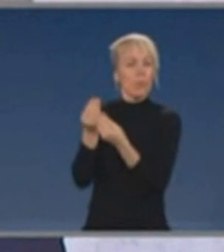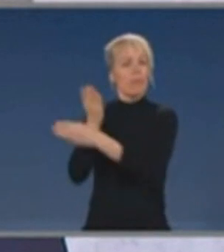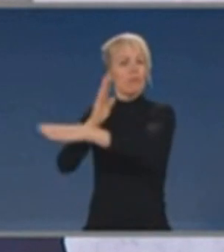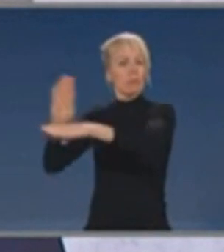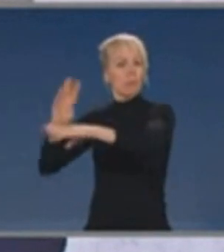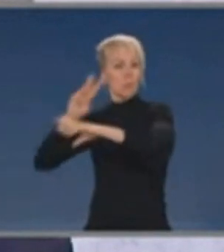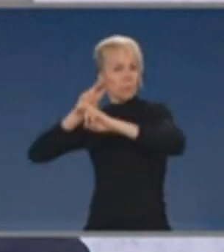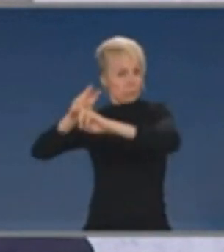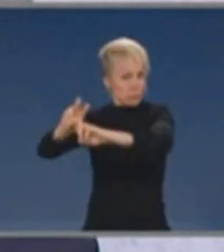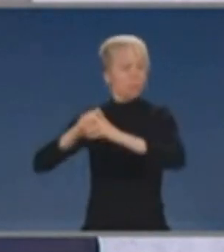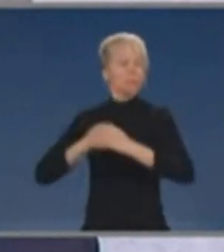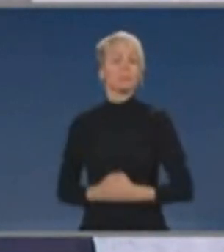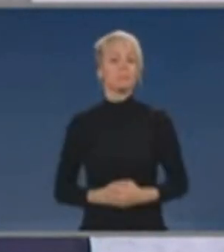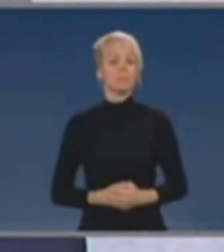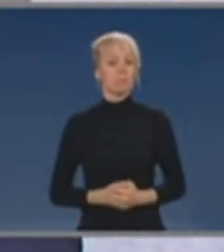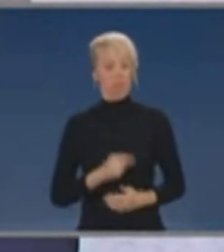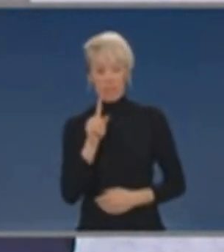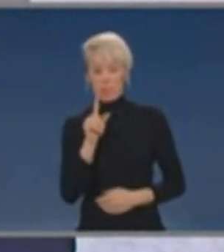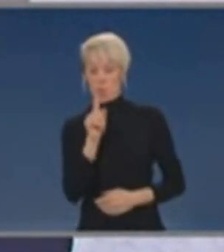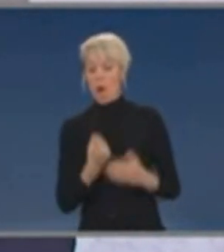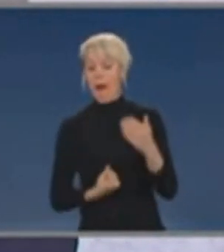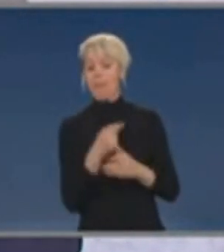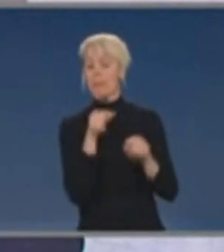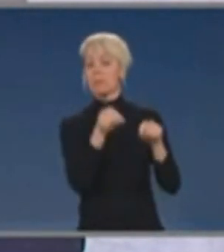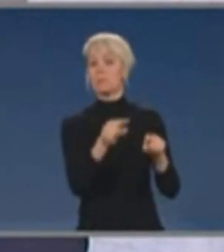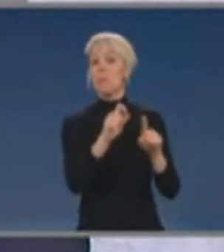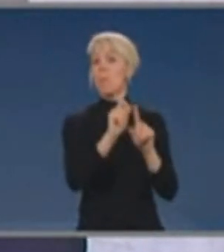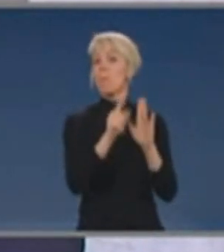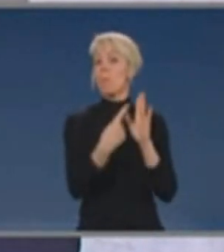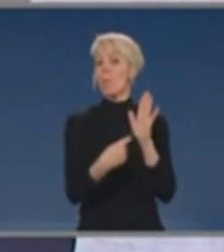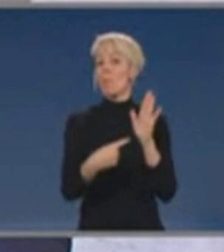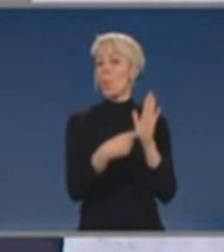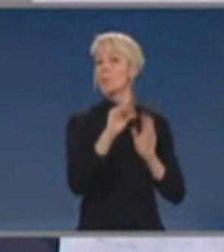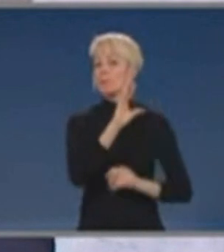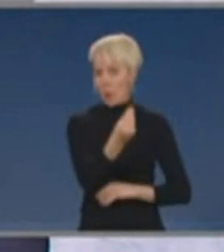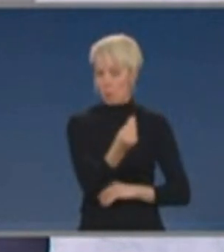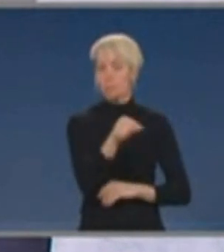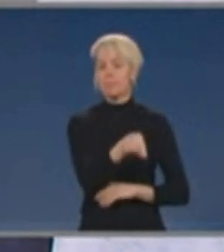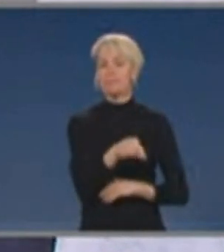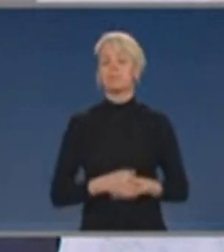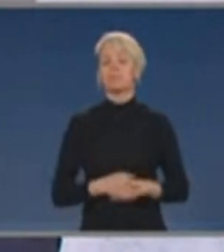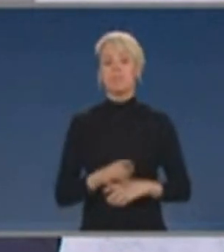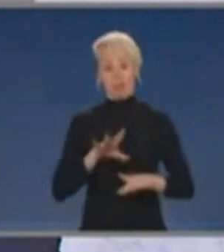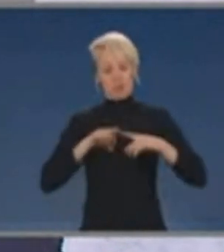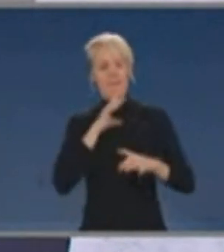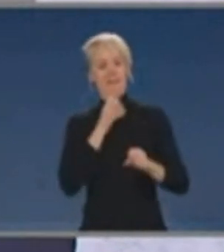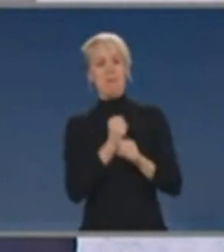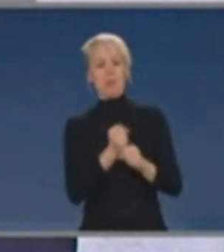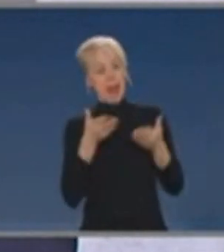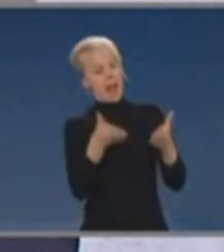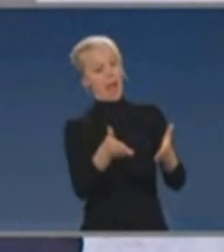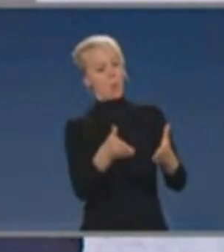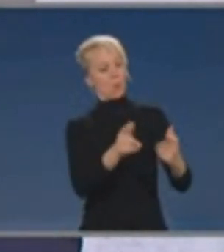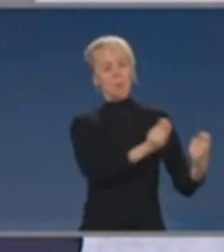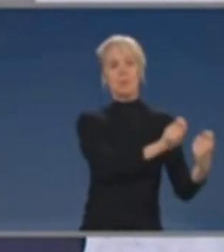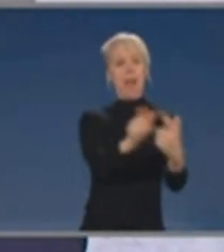Board. So that's what happened with Darwin Port. It was not sold with the authority of the federal government. It was